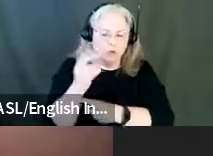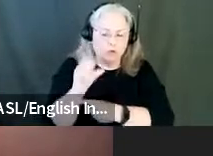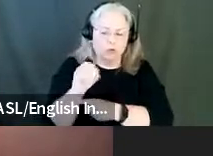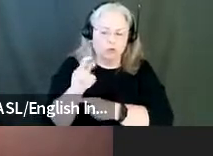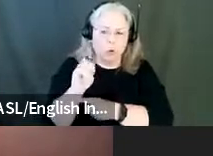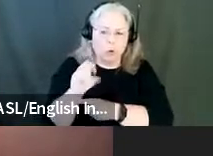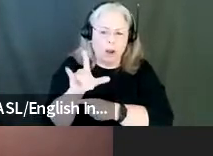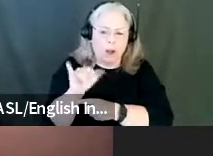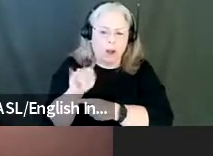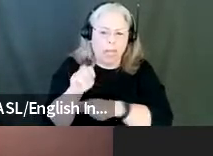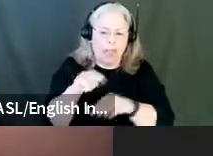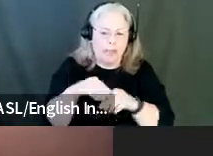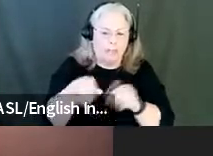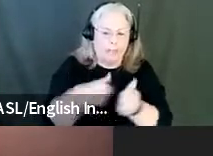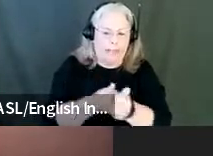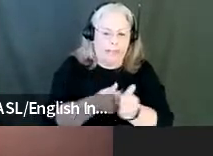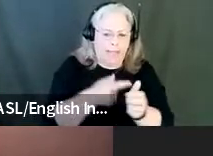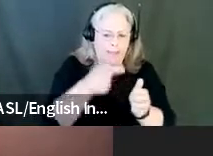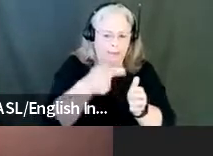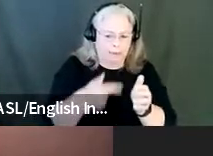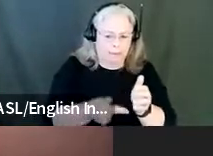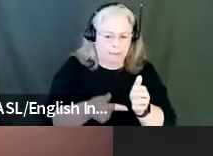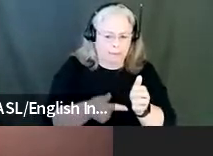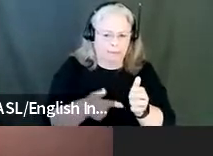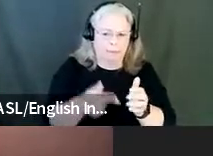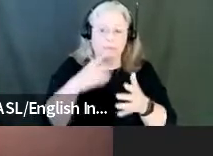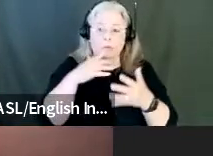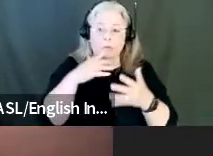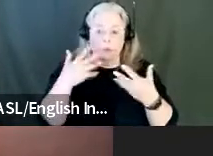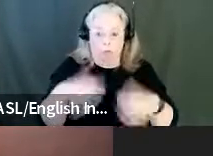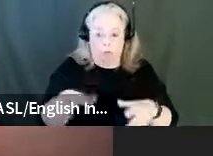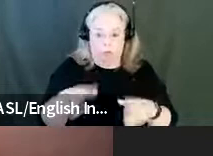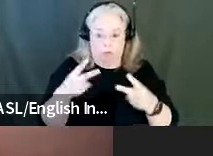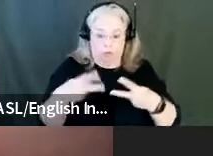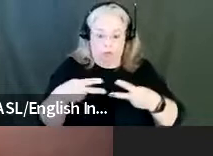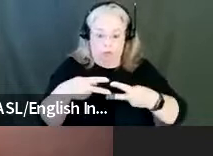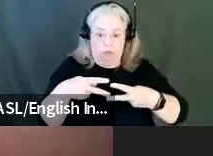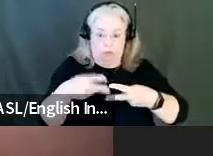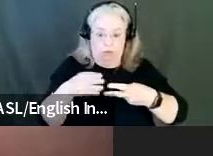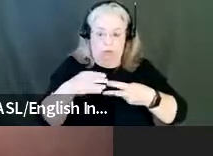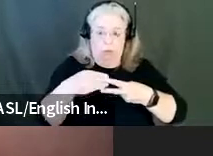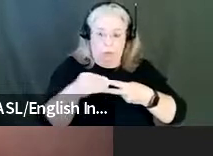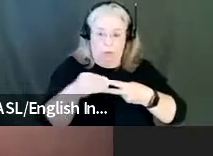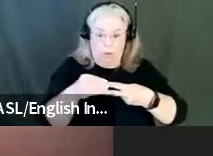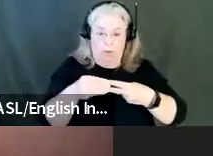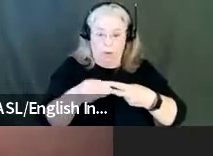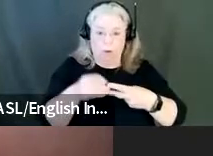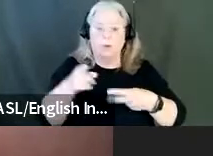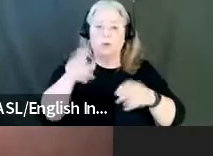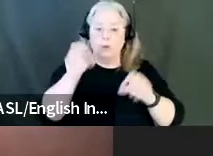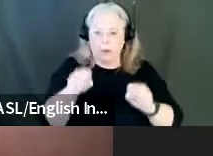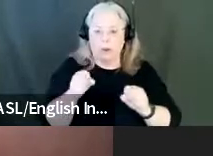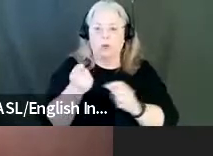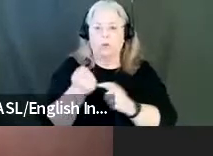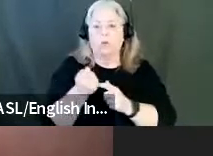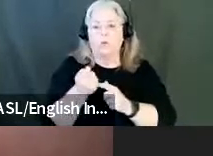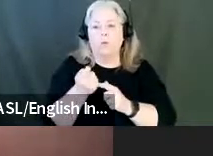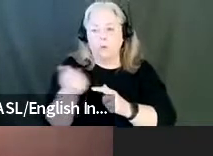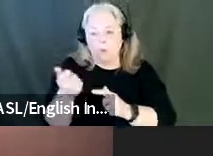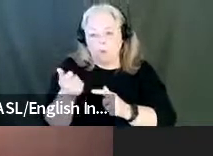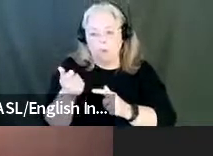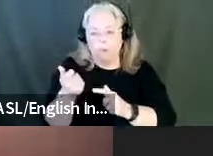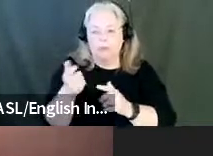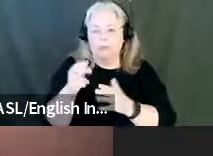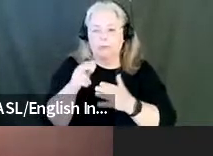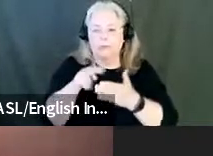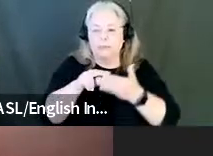back. And after you break along those two score lines, then you can remove the backings off